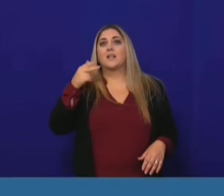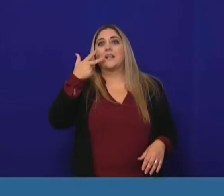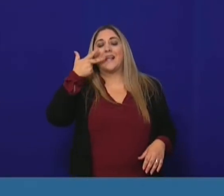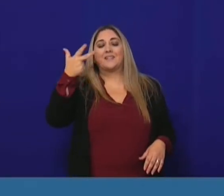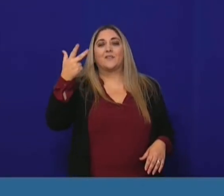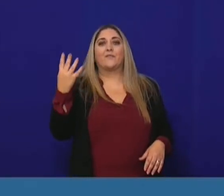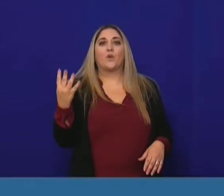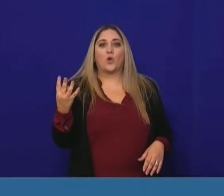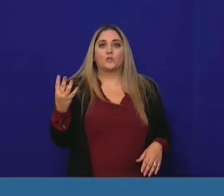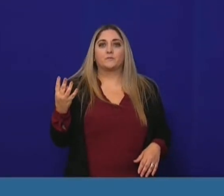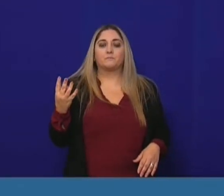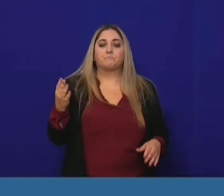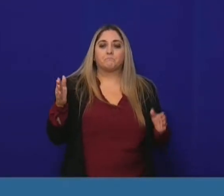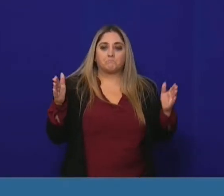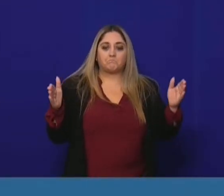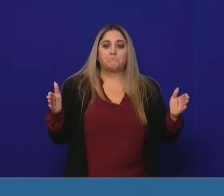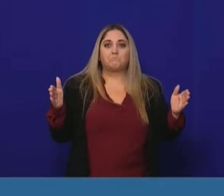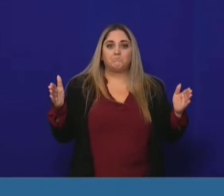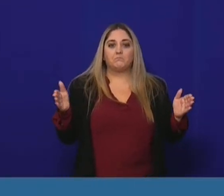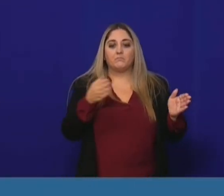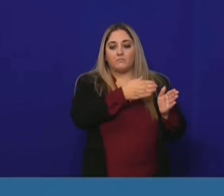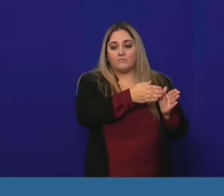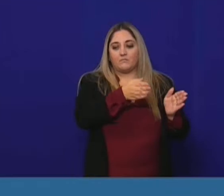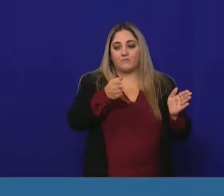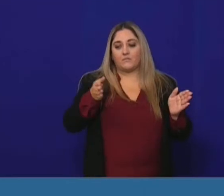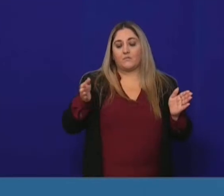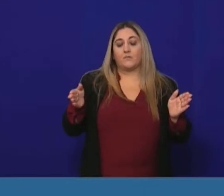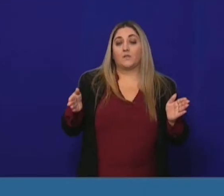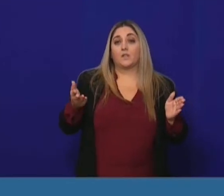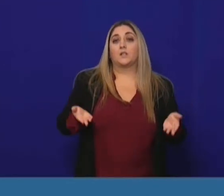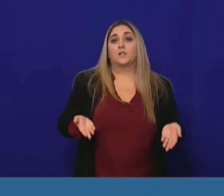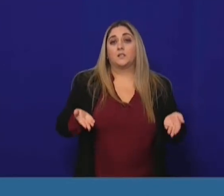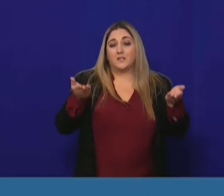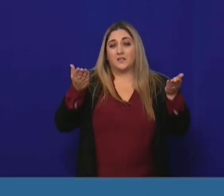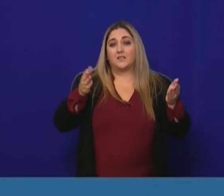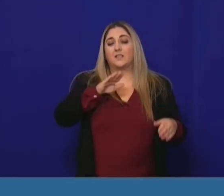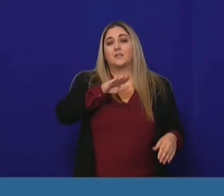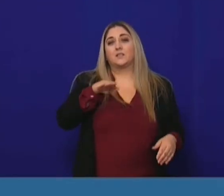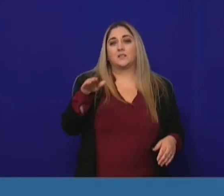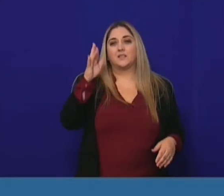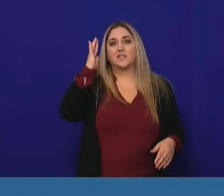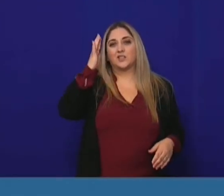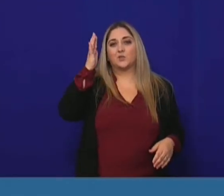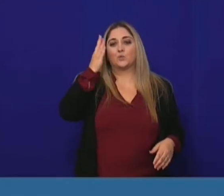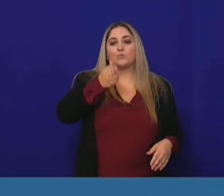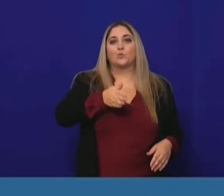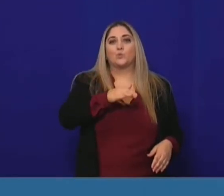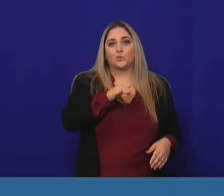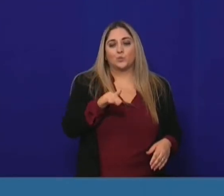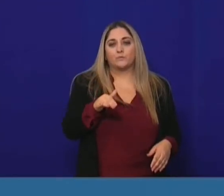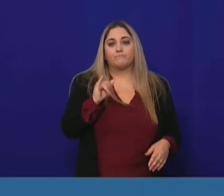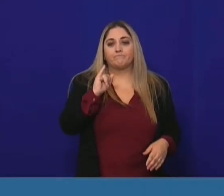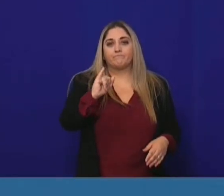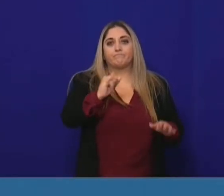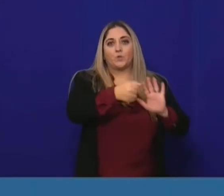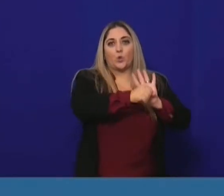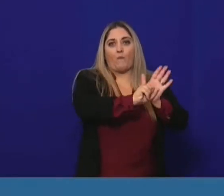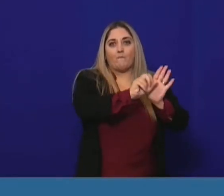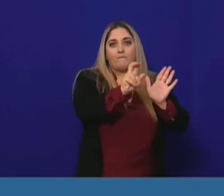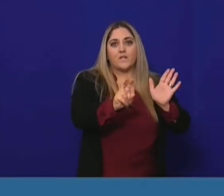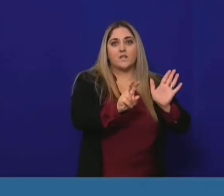84 sena. Dan huwa l-age group fejn qed ikollna l-iktar nies li propju qegħdin jitilfu ħajjithom minħabba il-COVID.